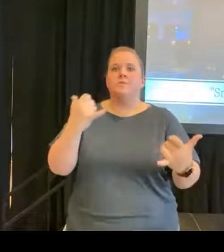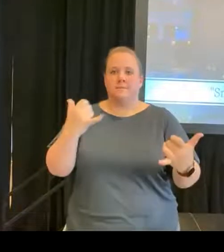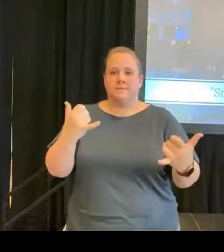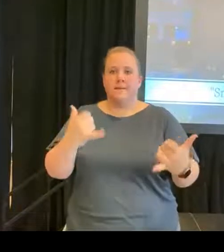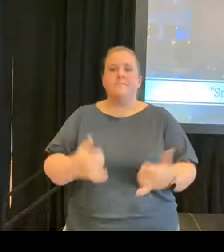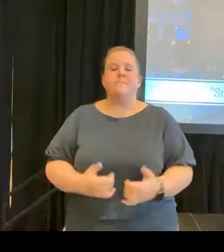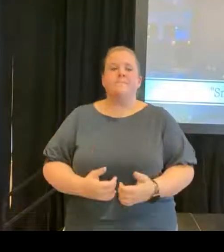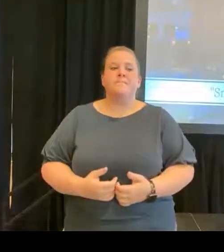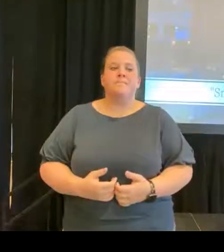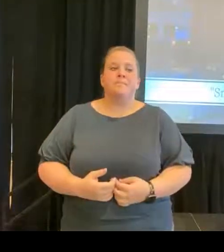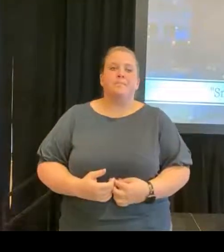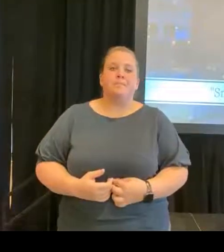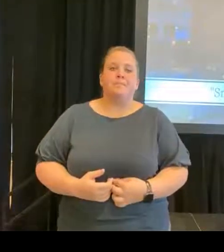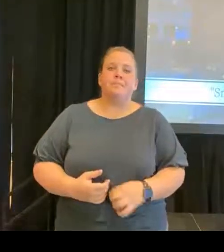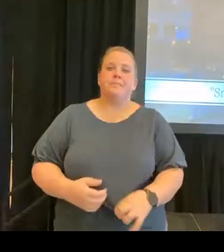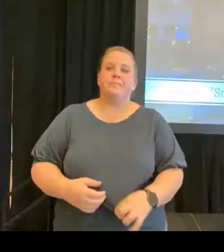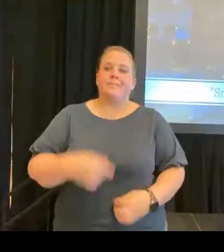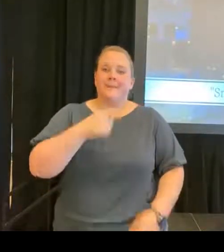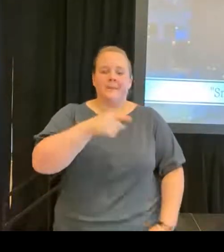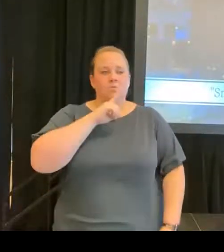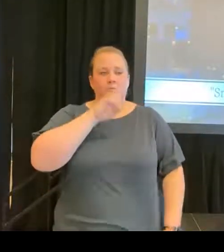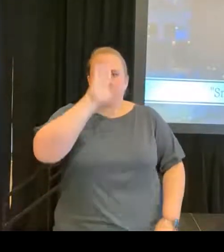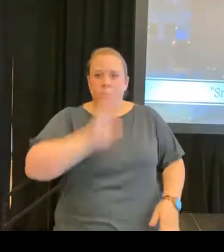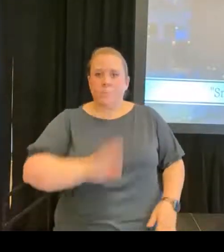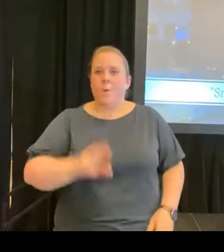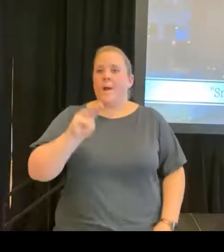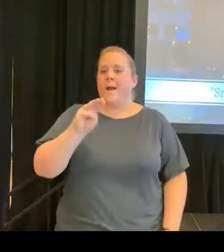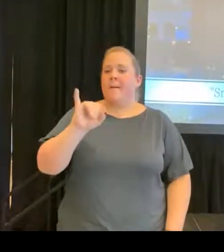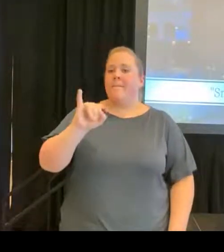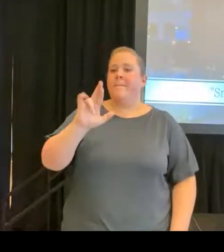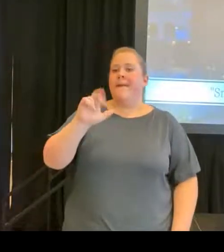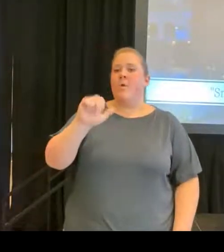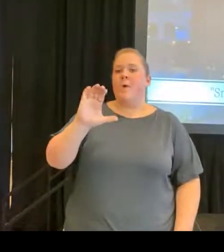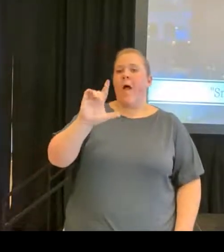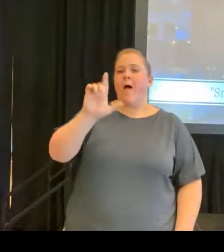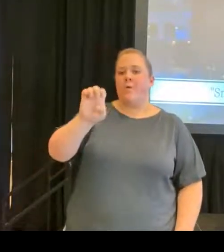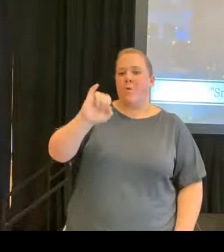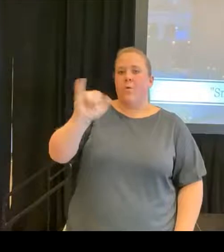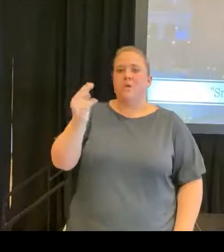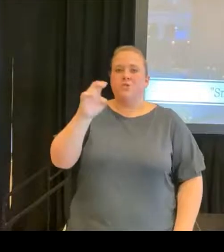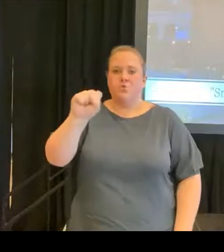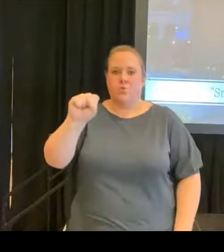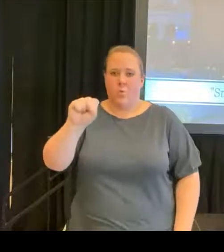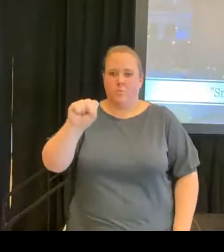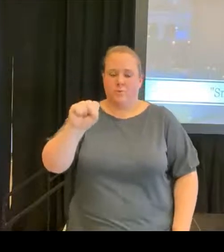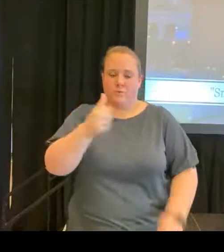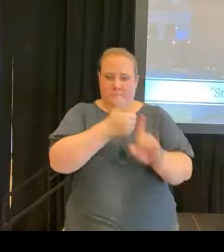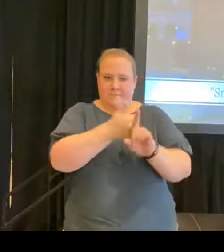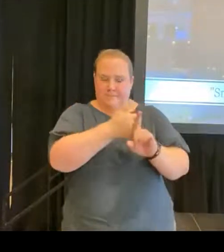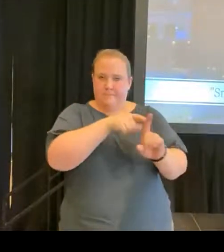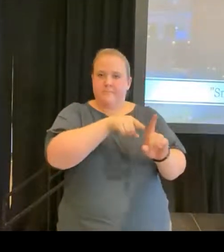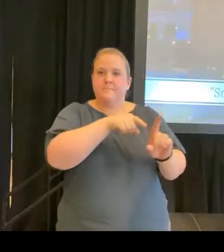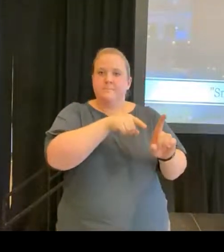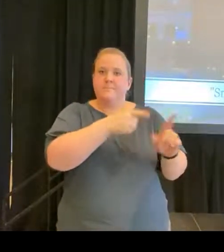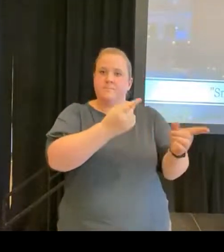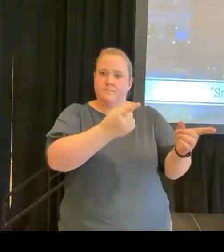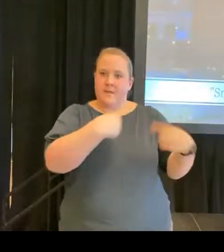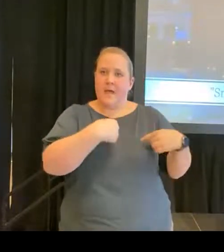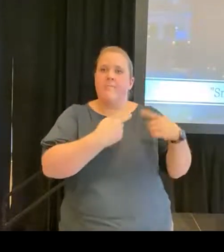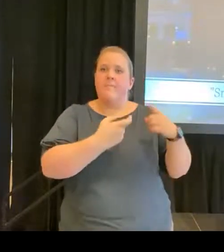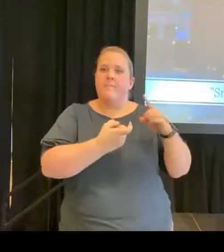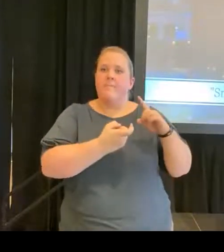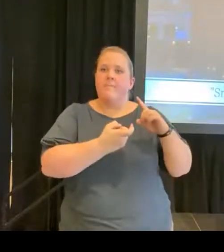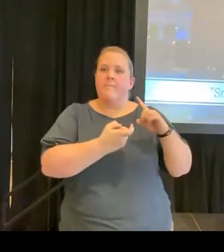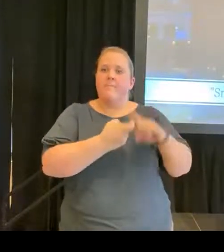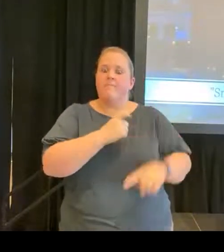evening's event, who is the wonderful Miracle Jones. And Miracle comes to us tonight